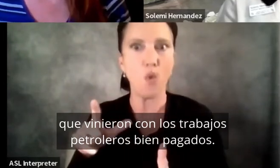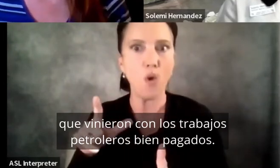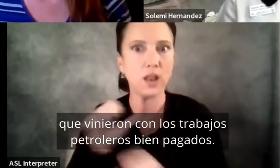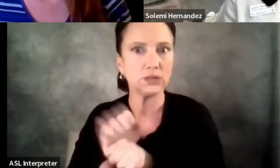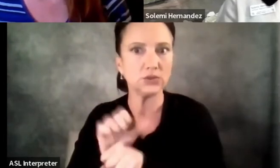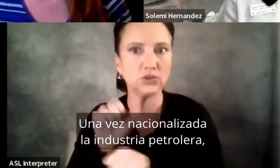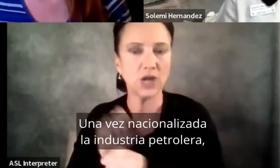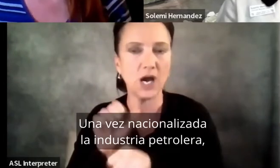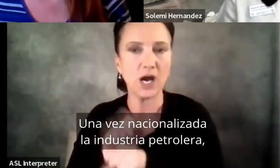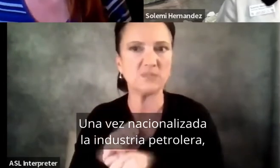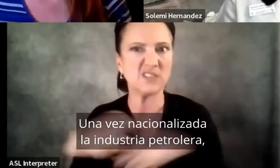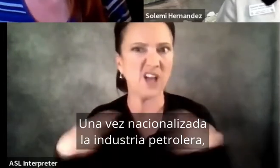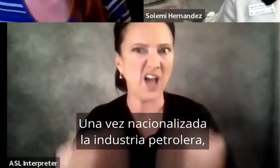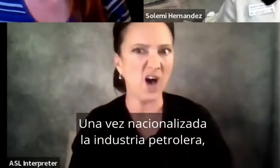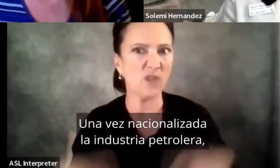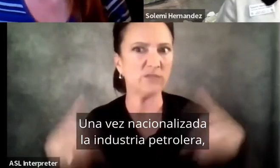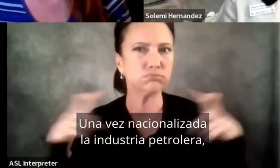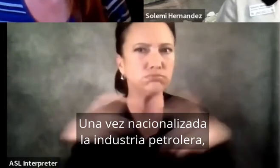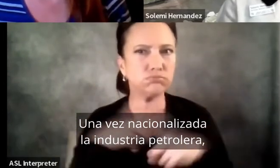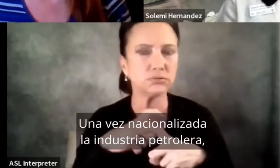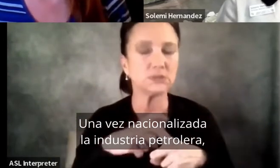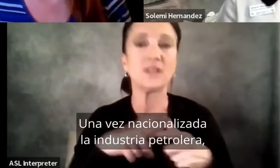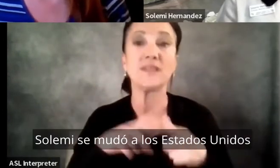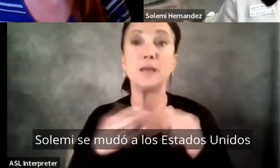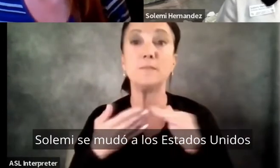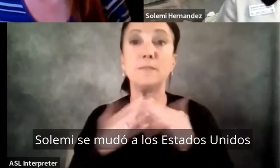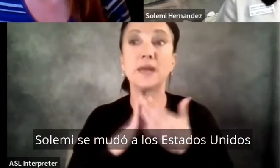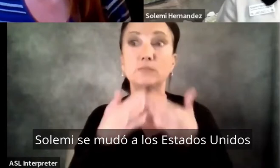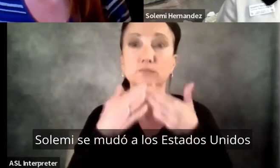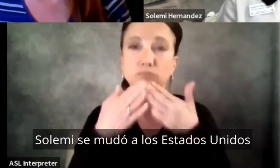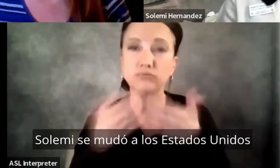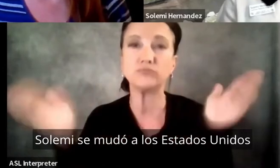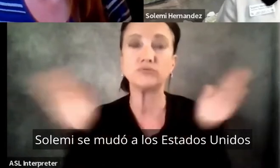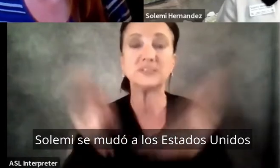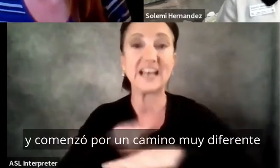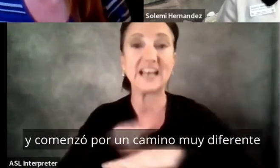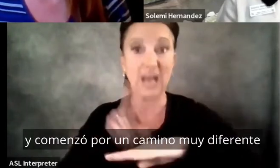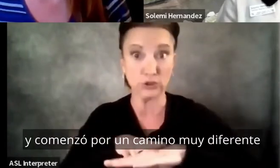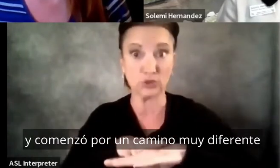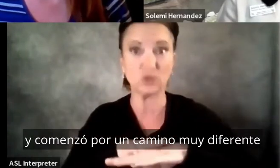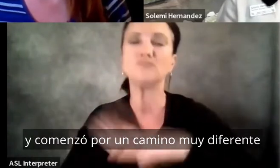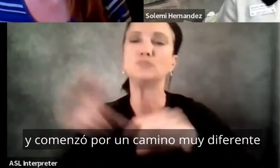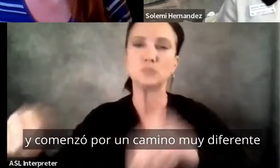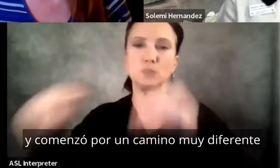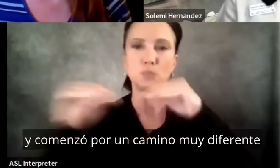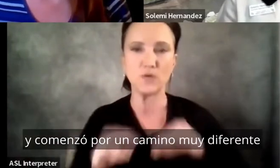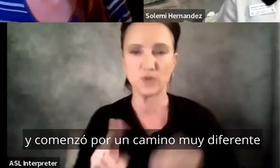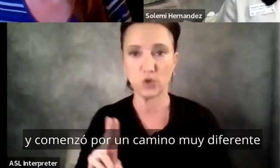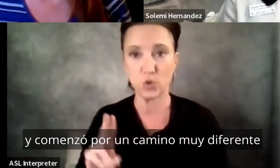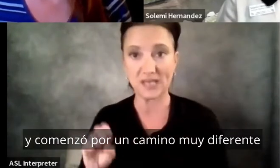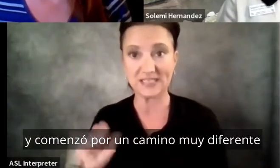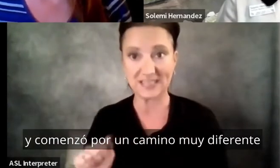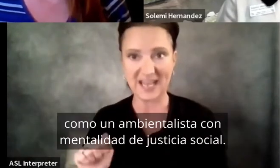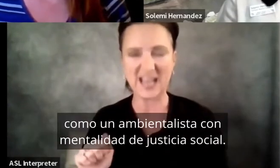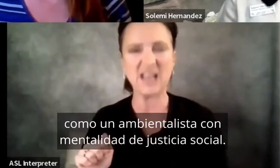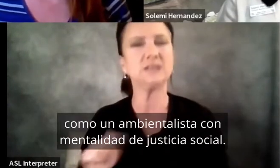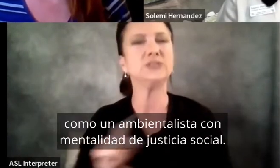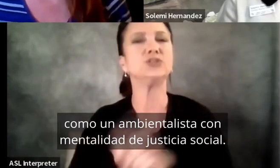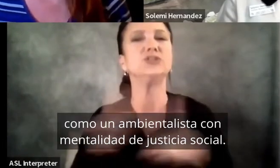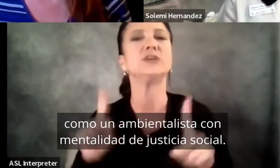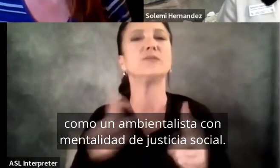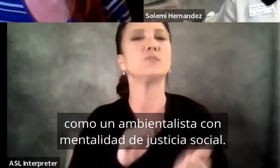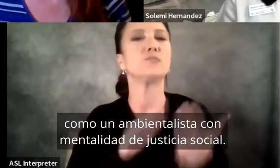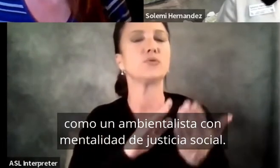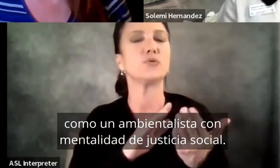jobs. Once the oil industry became nationalized, Solemi moved to the U.S. and started on a very different path as a